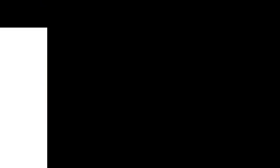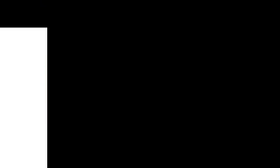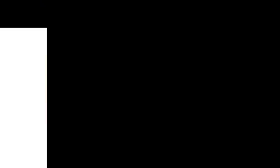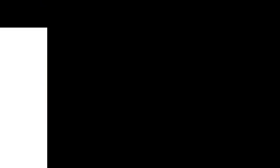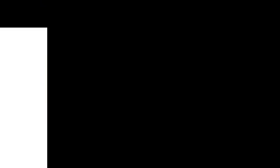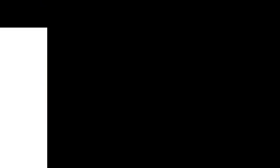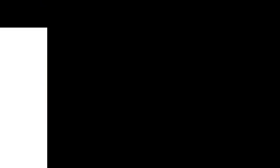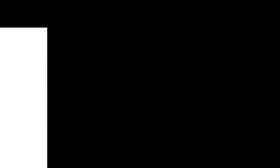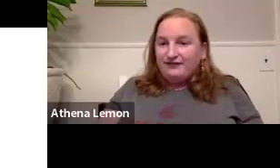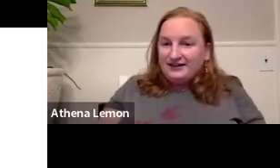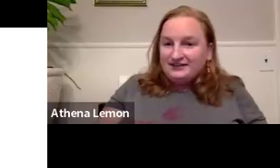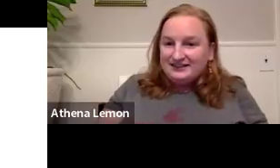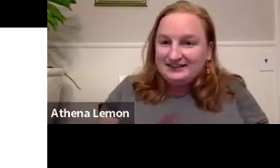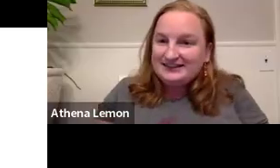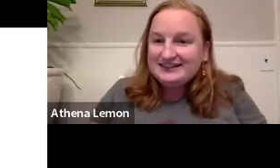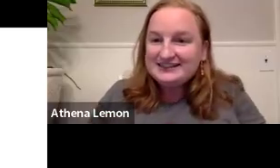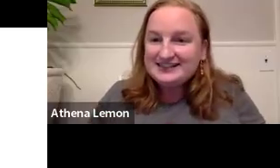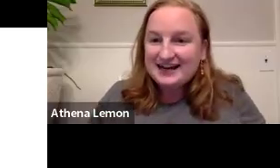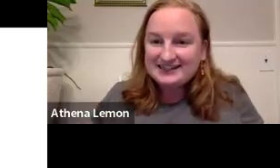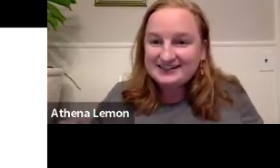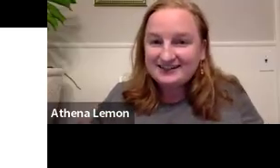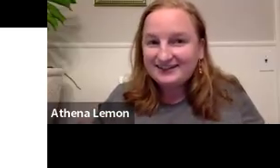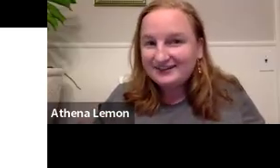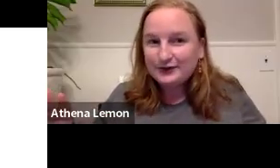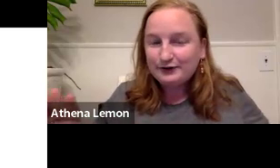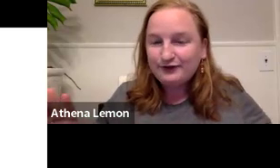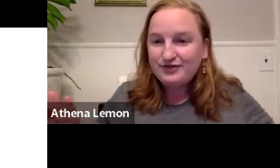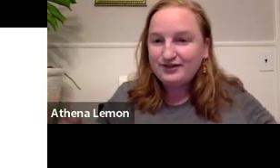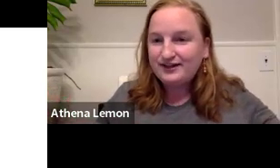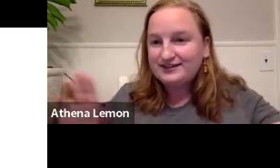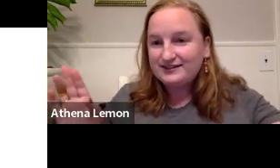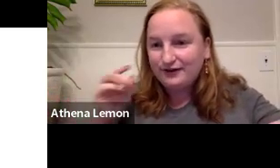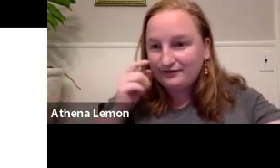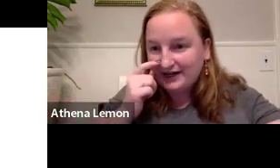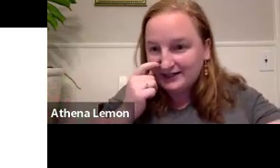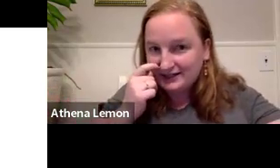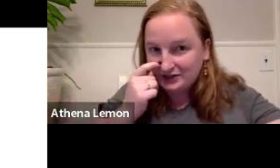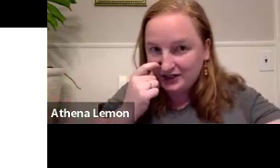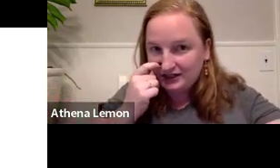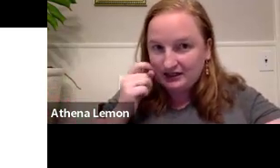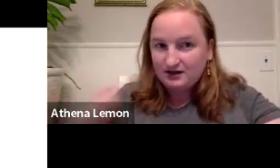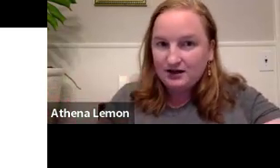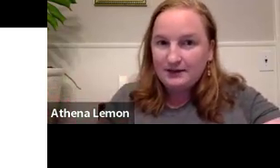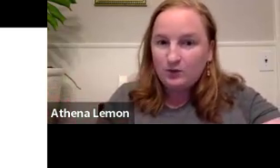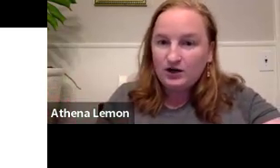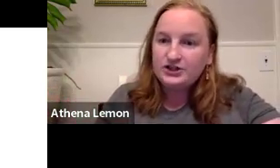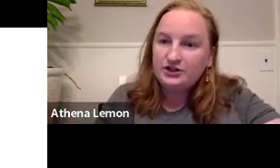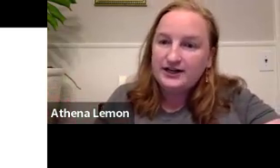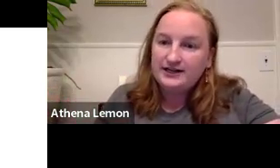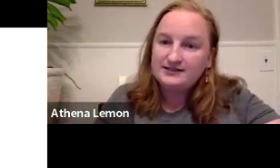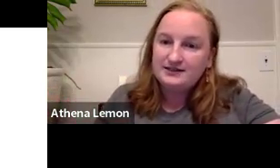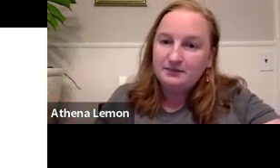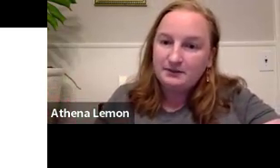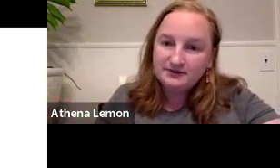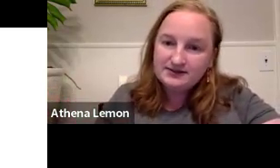Okay. And my final little science fun thing, this is a fun fact I like to share. about washing